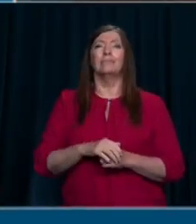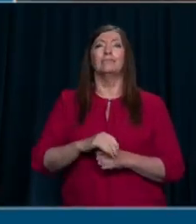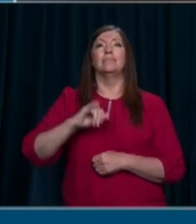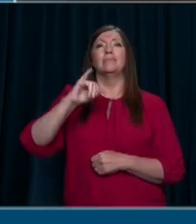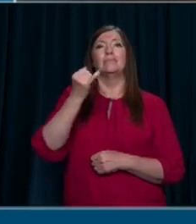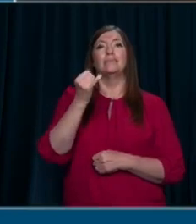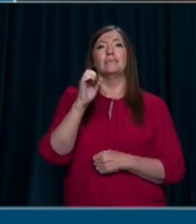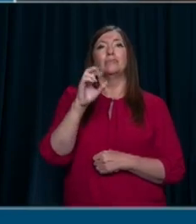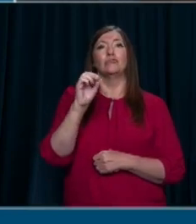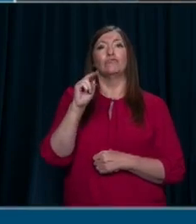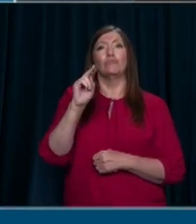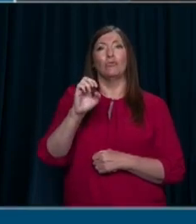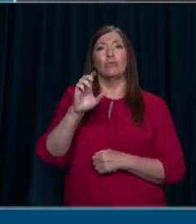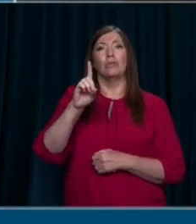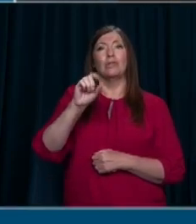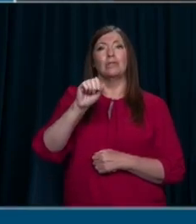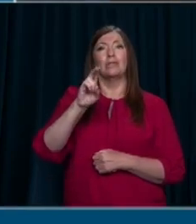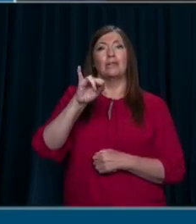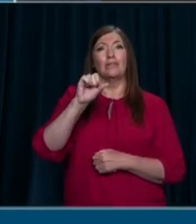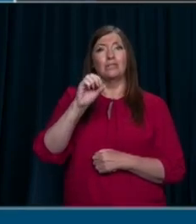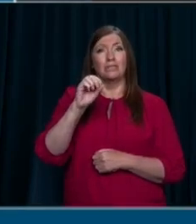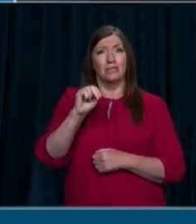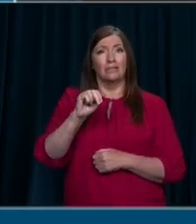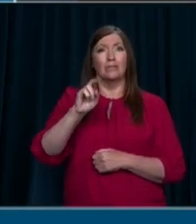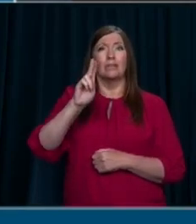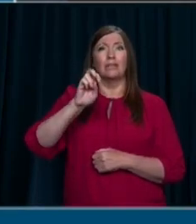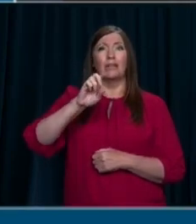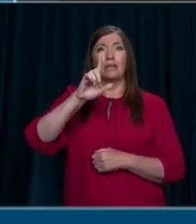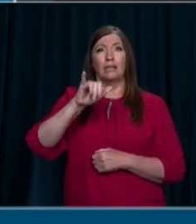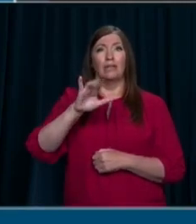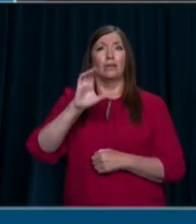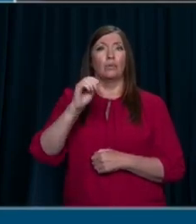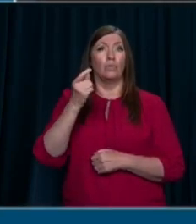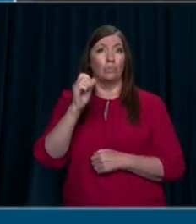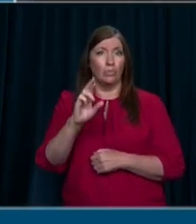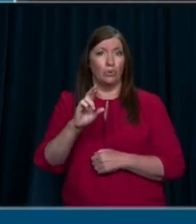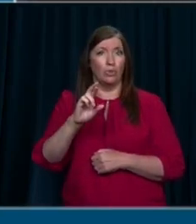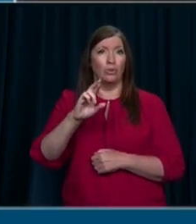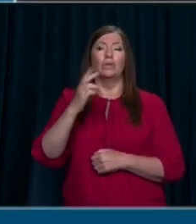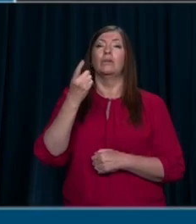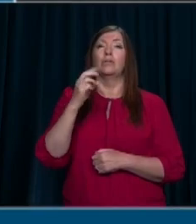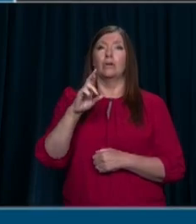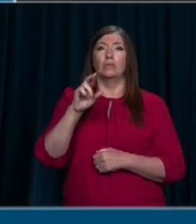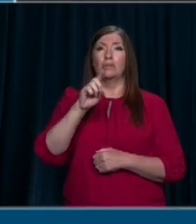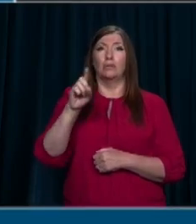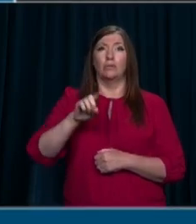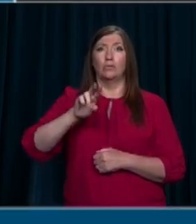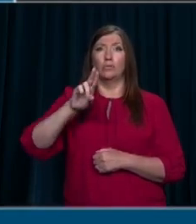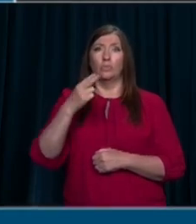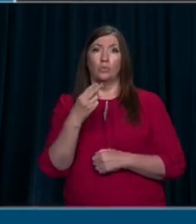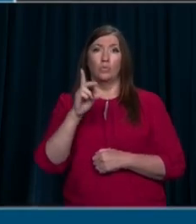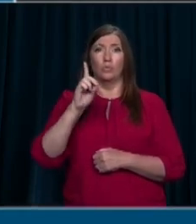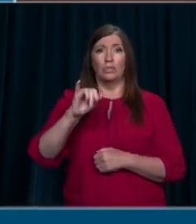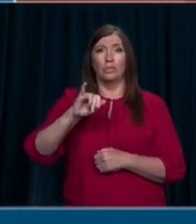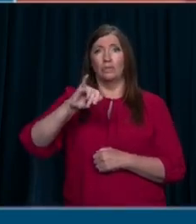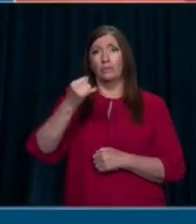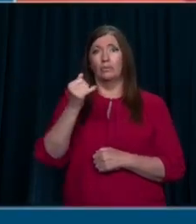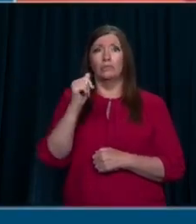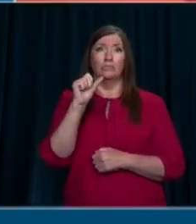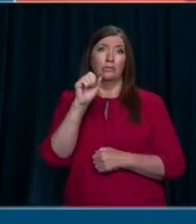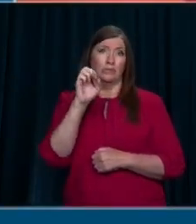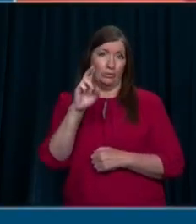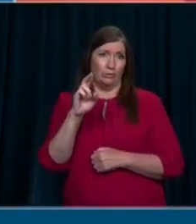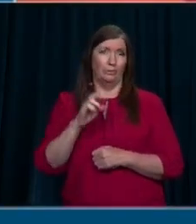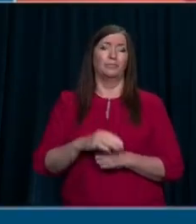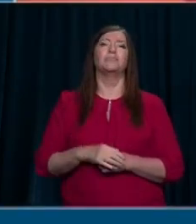Jerone Davison, Kelly Cooper, and Dr. Zuhdi Jasser. Based on